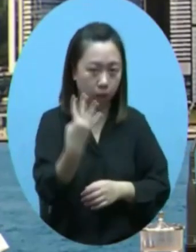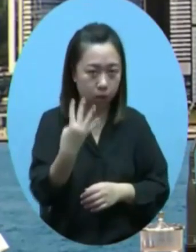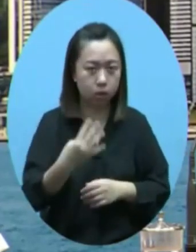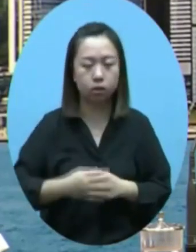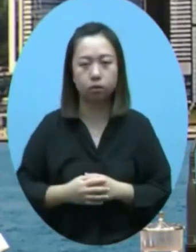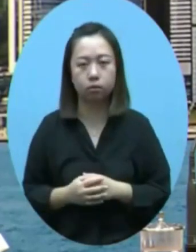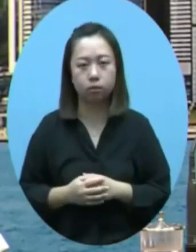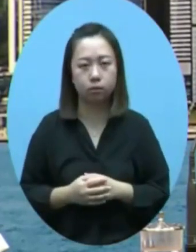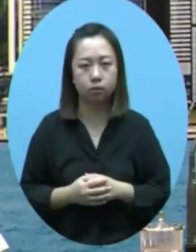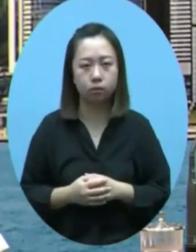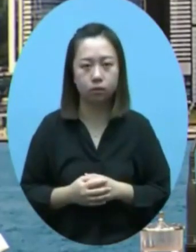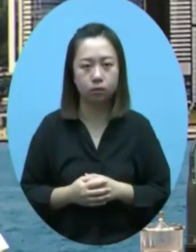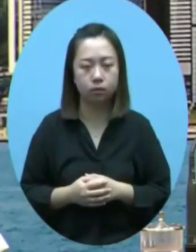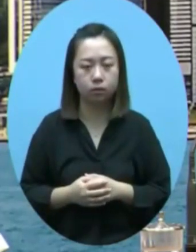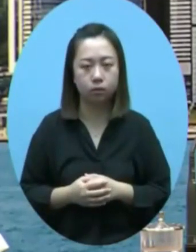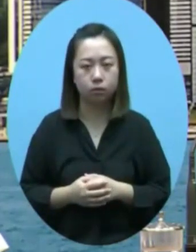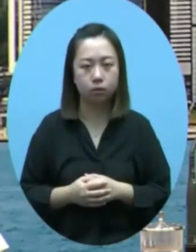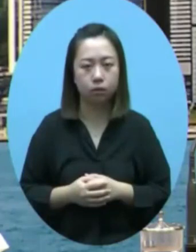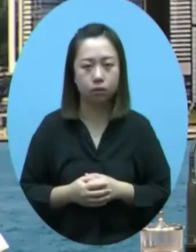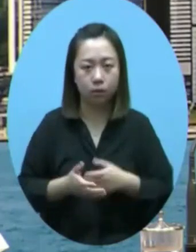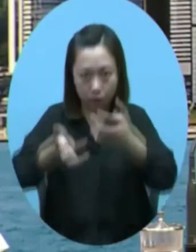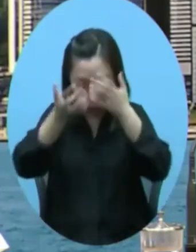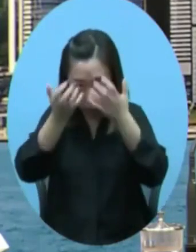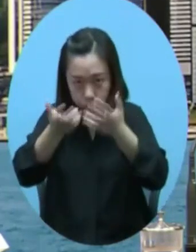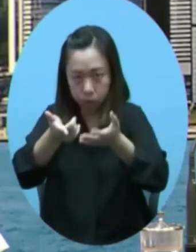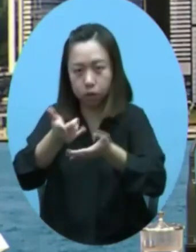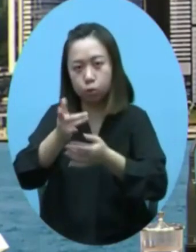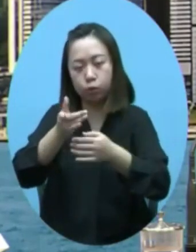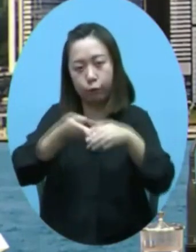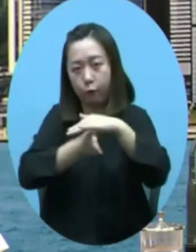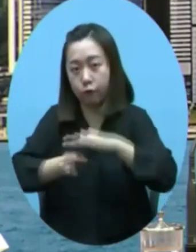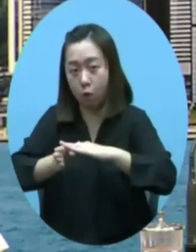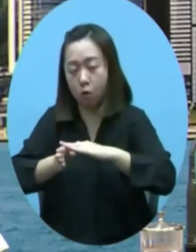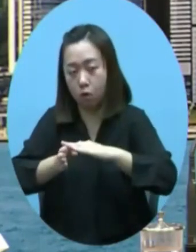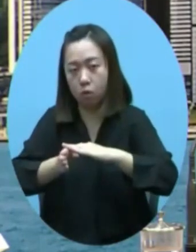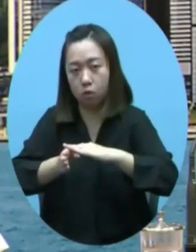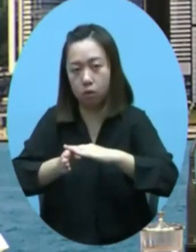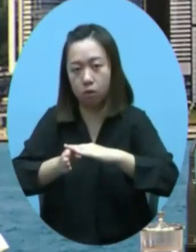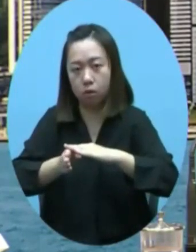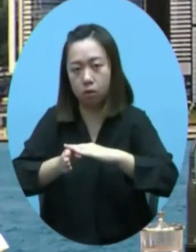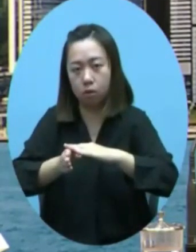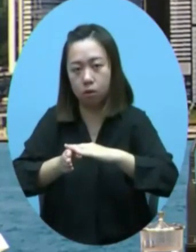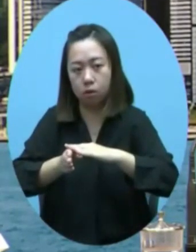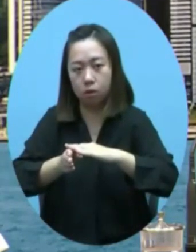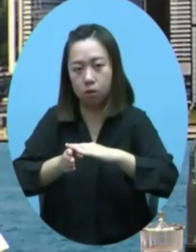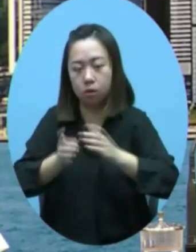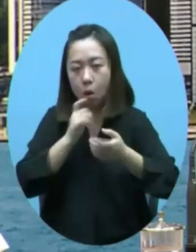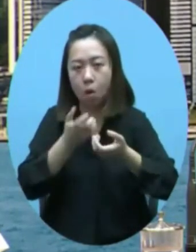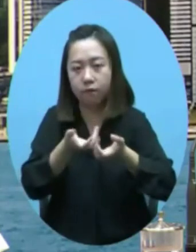altogether 4 patients who are in that category. Our ICU, their